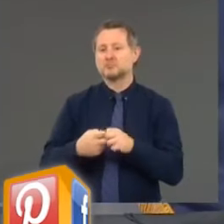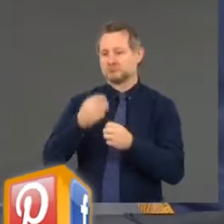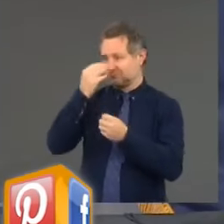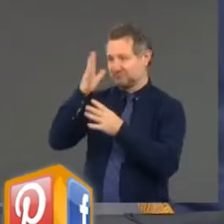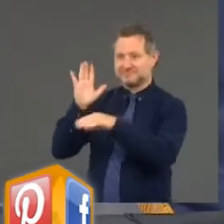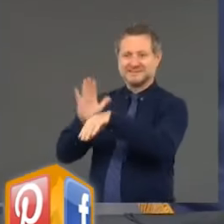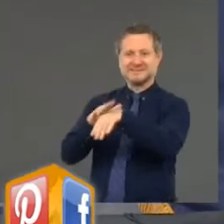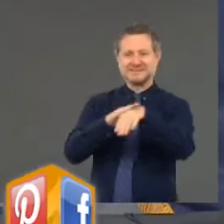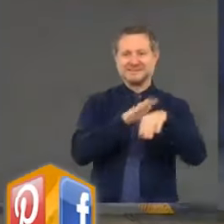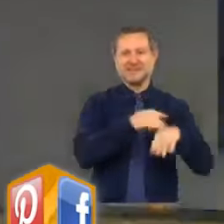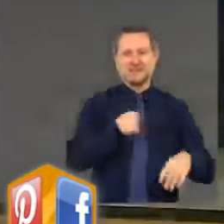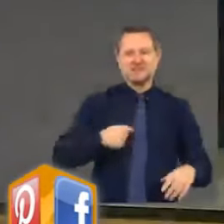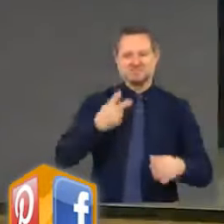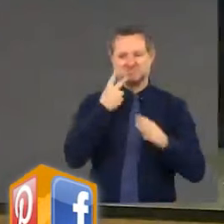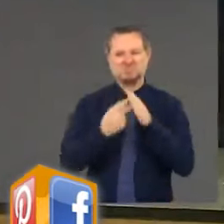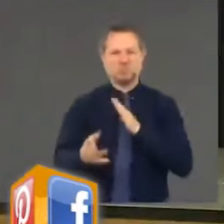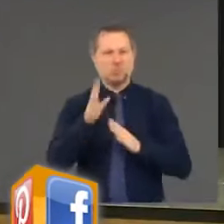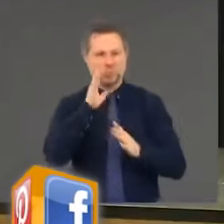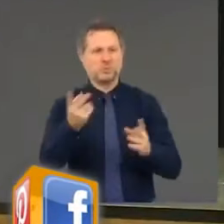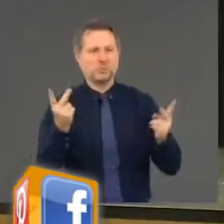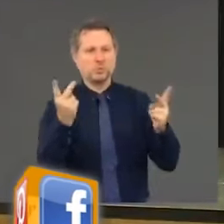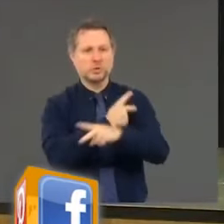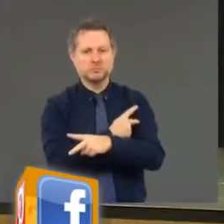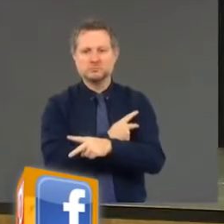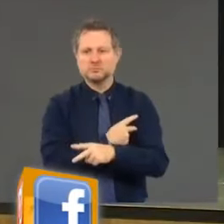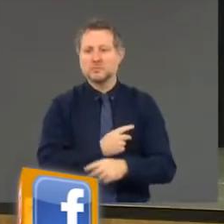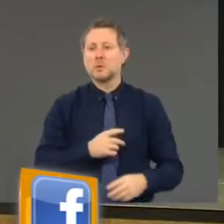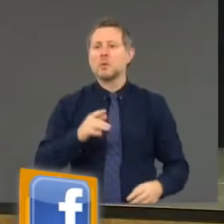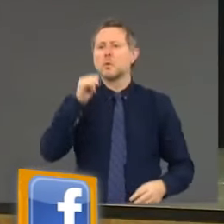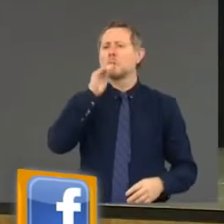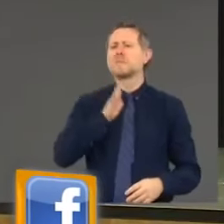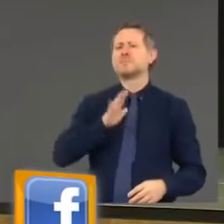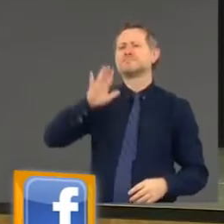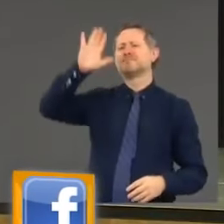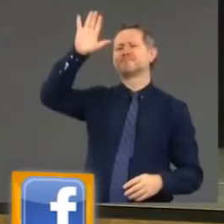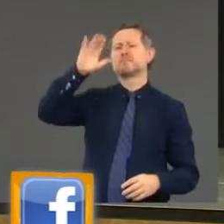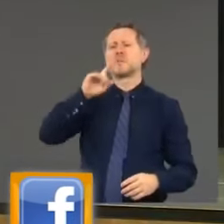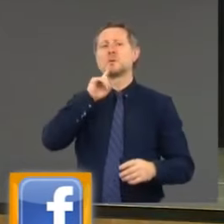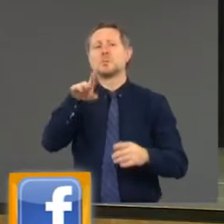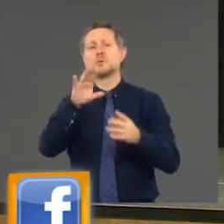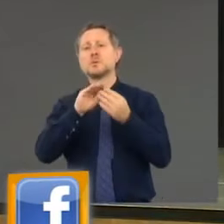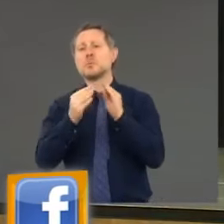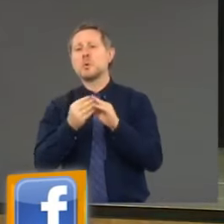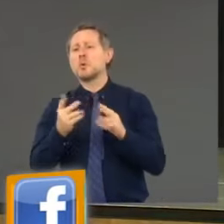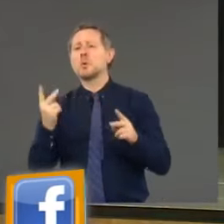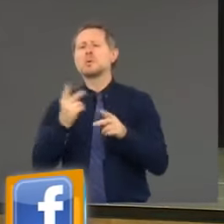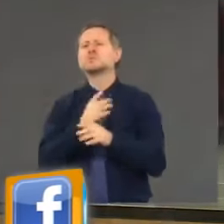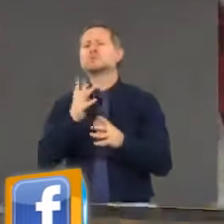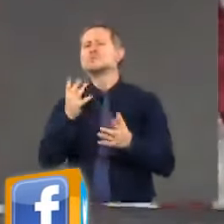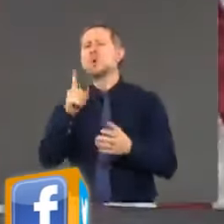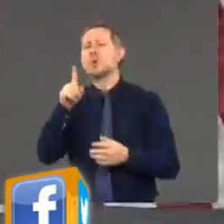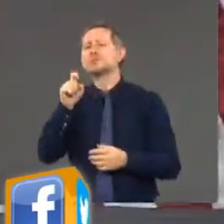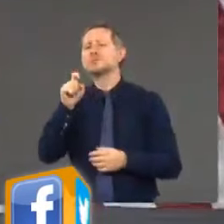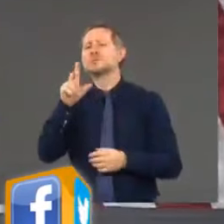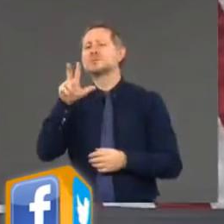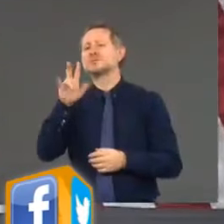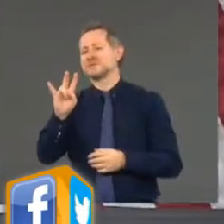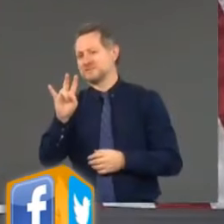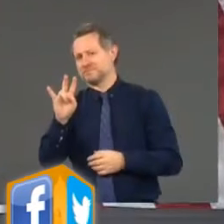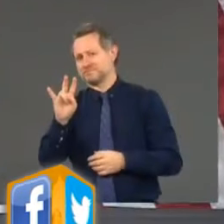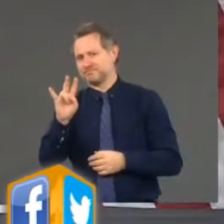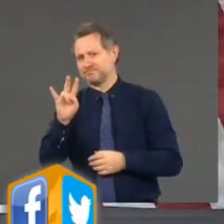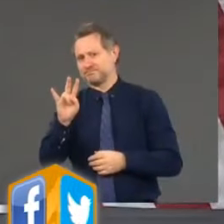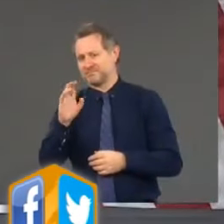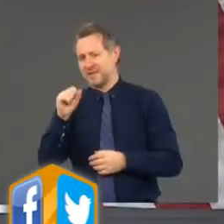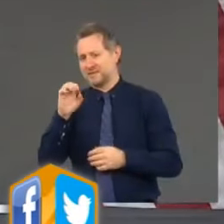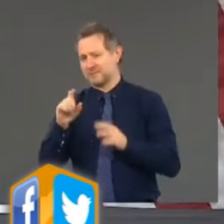better. The number is actually 137 is the confirmed cases. That doesn't align perfectly with what Mayor de Blasio put out because the number